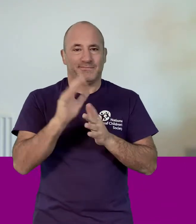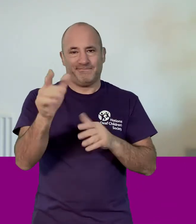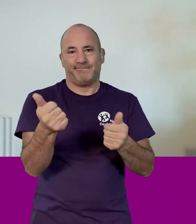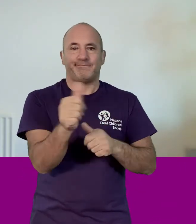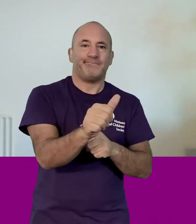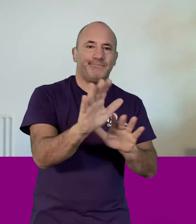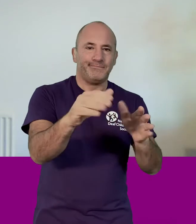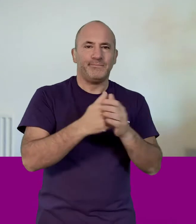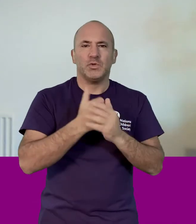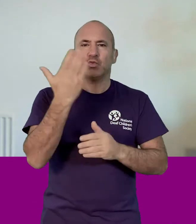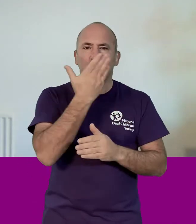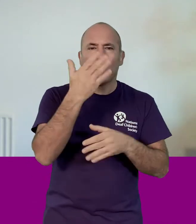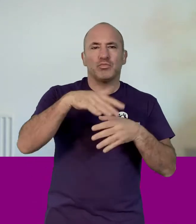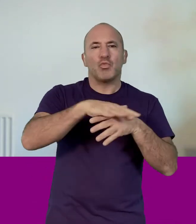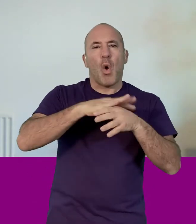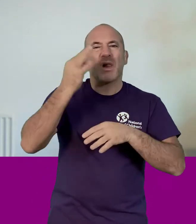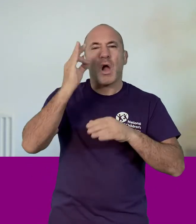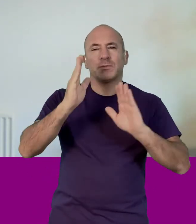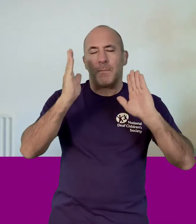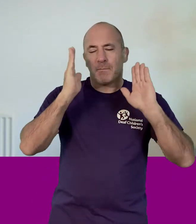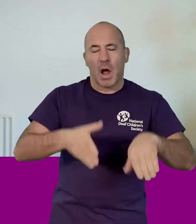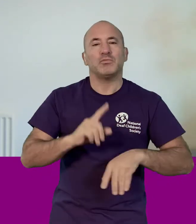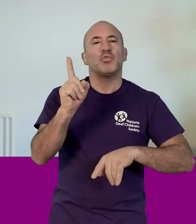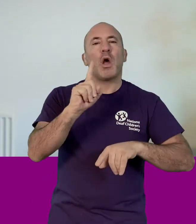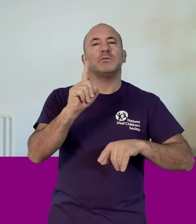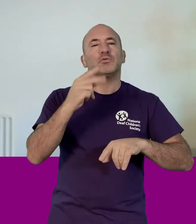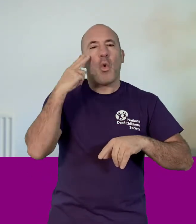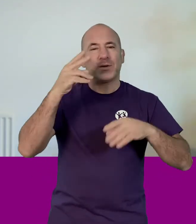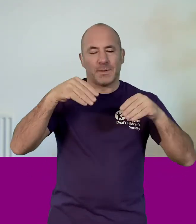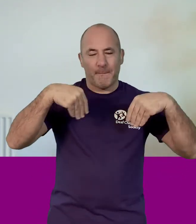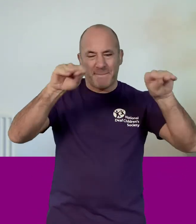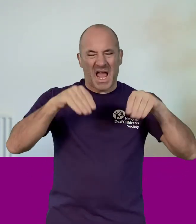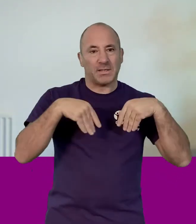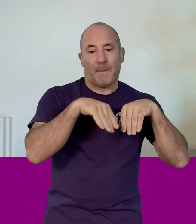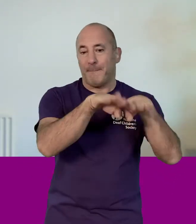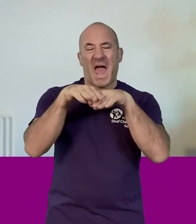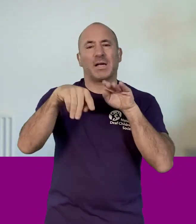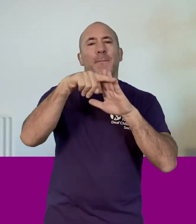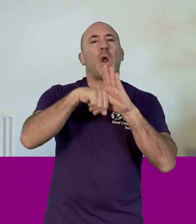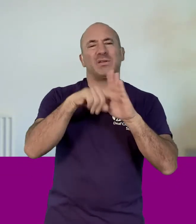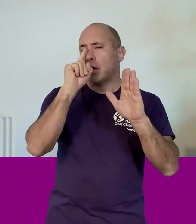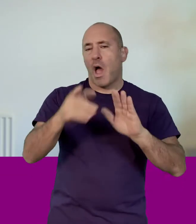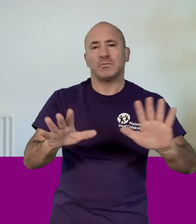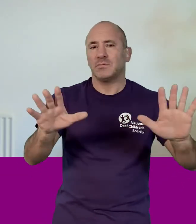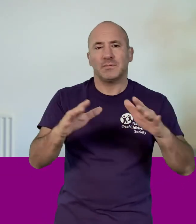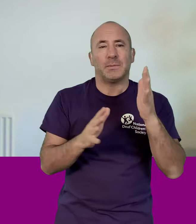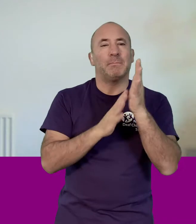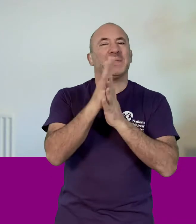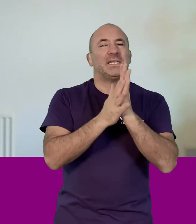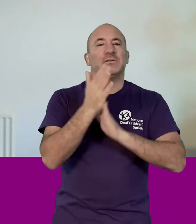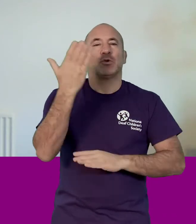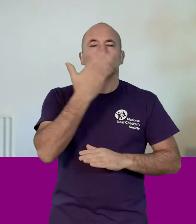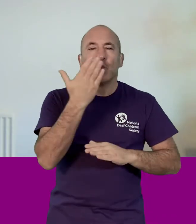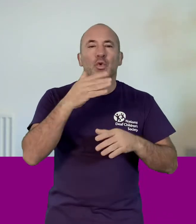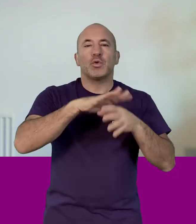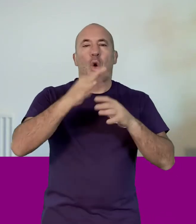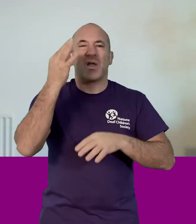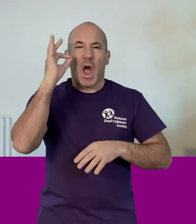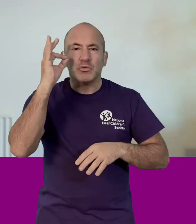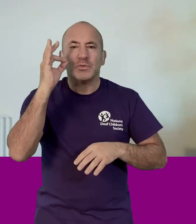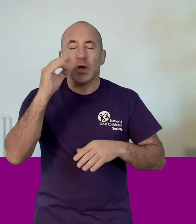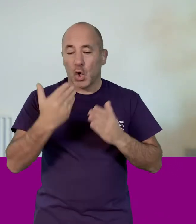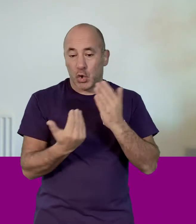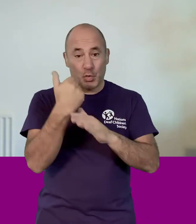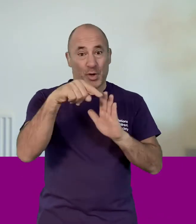it. Secondly, schools or local authorities cannot have blanket policies. What this means is that schools or